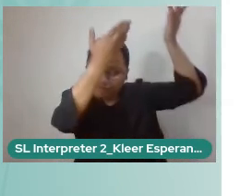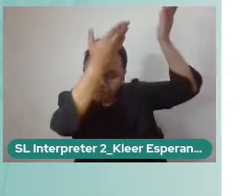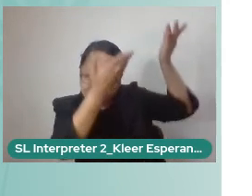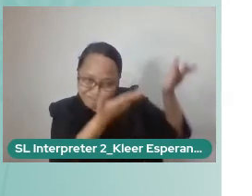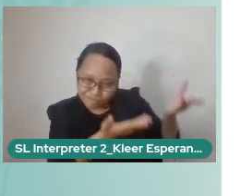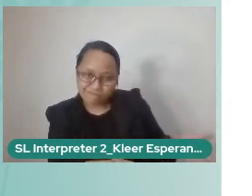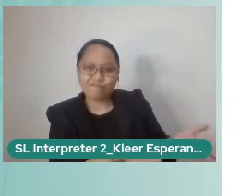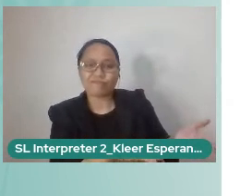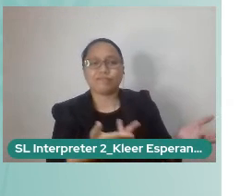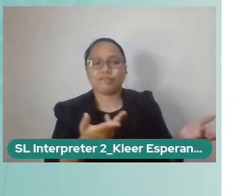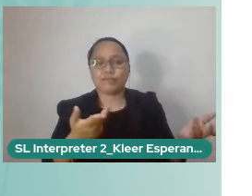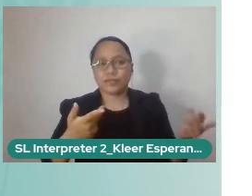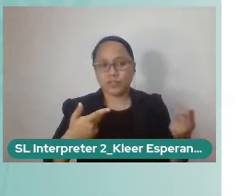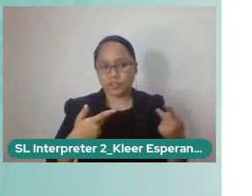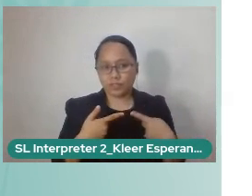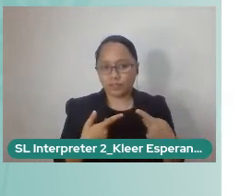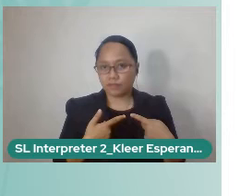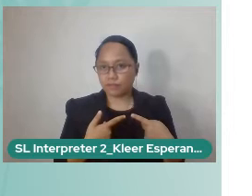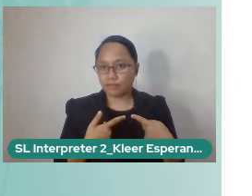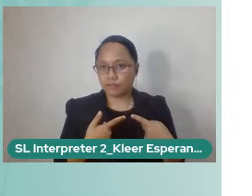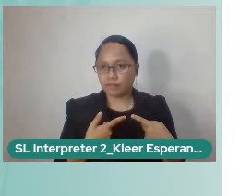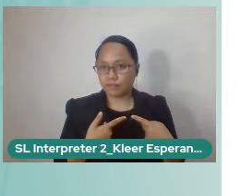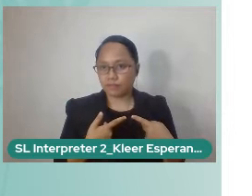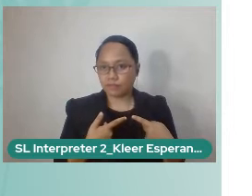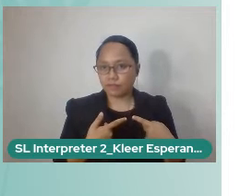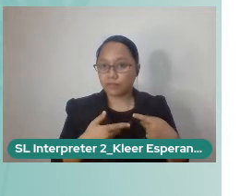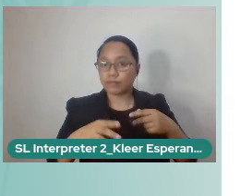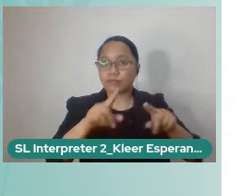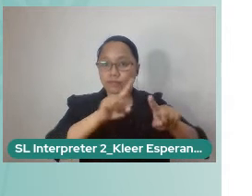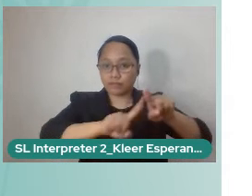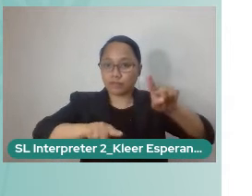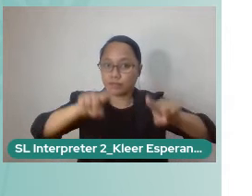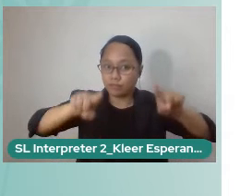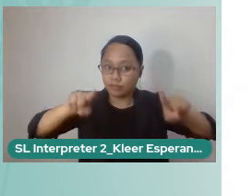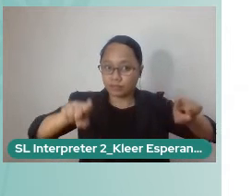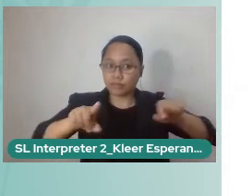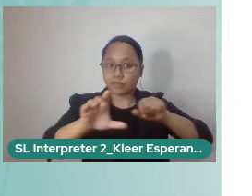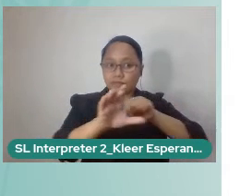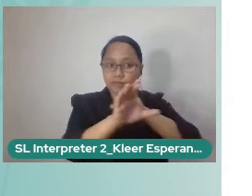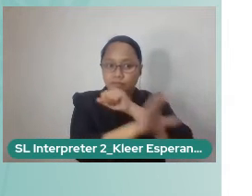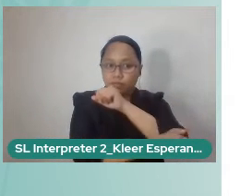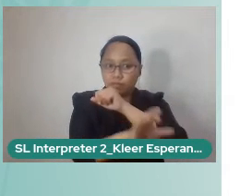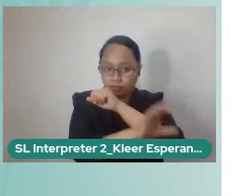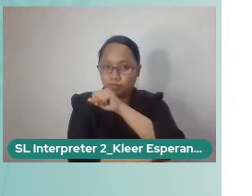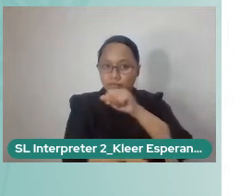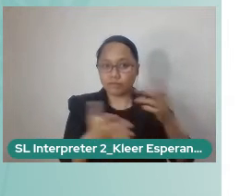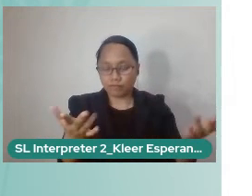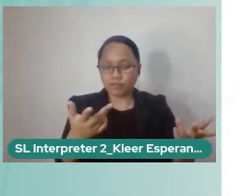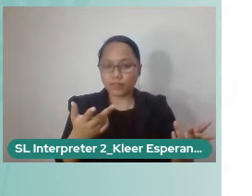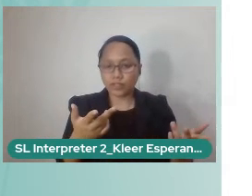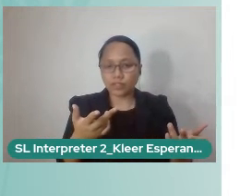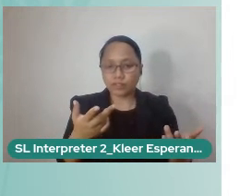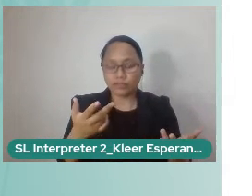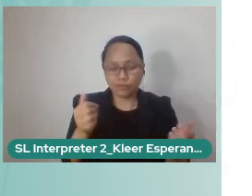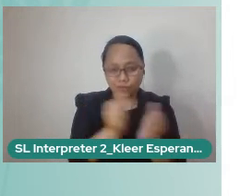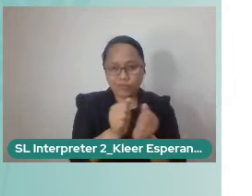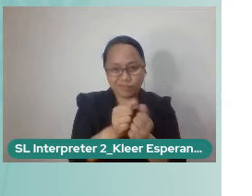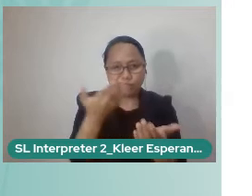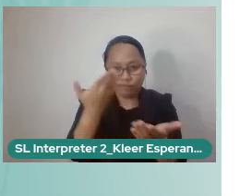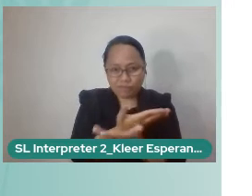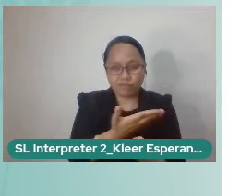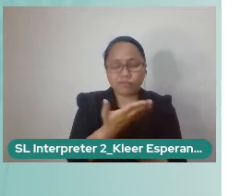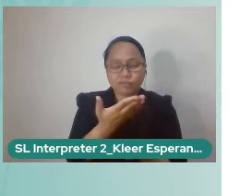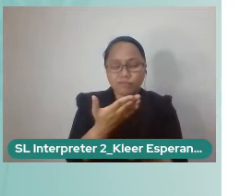supported by Jipaigo. They are moving from the screen with VIA and the cytology and treatment with the